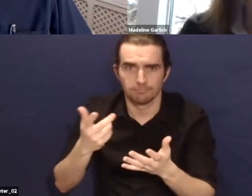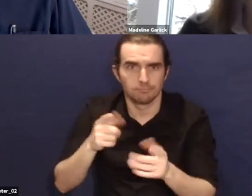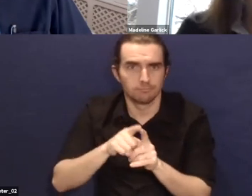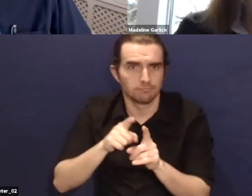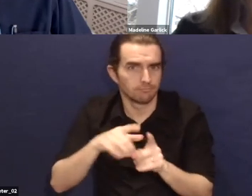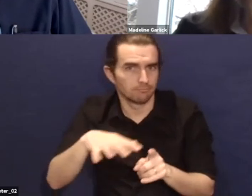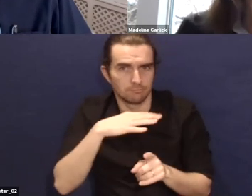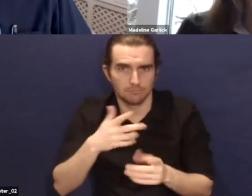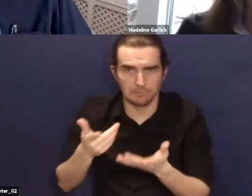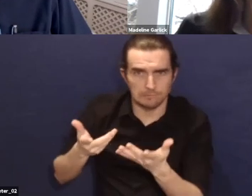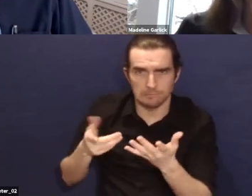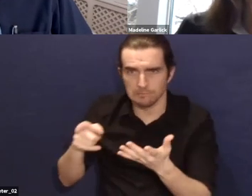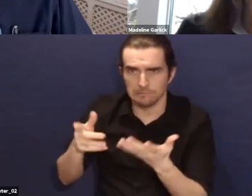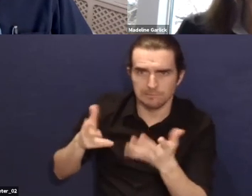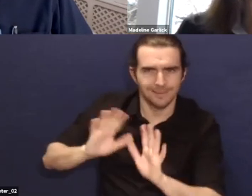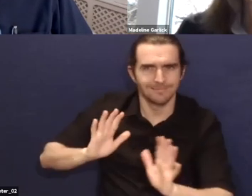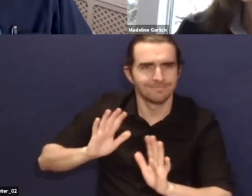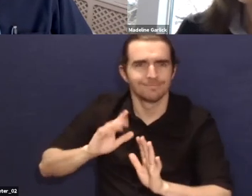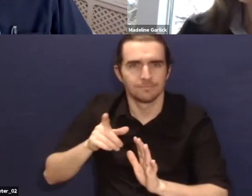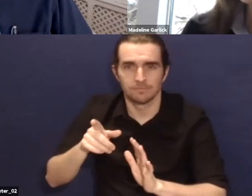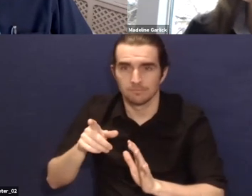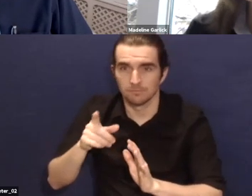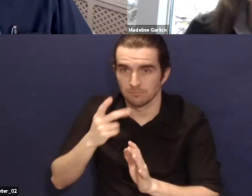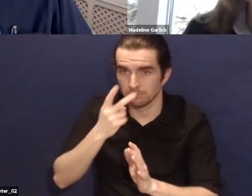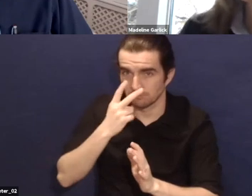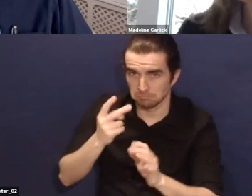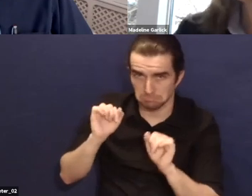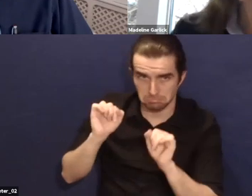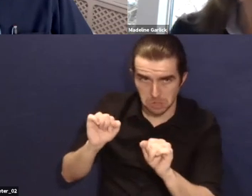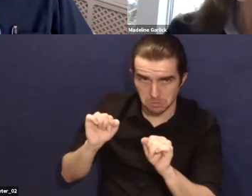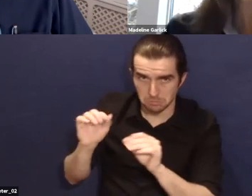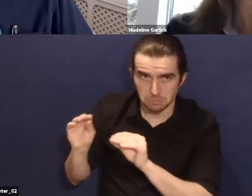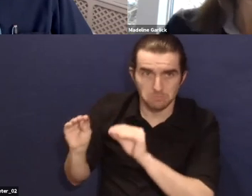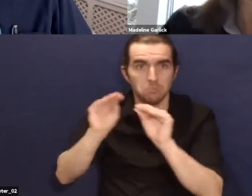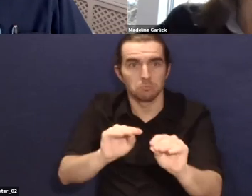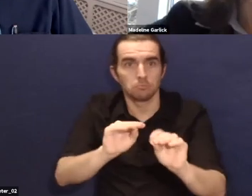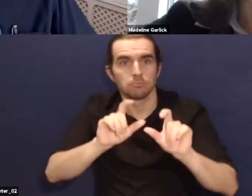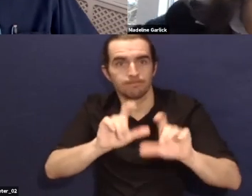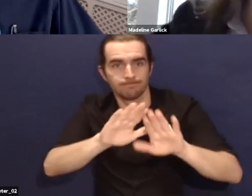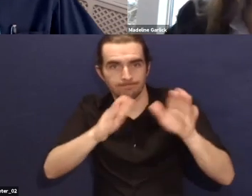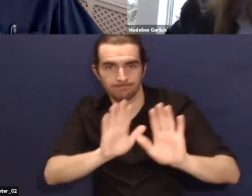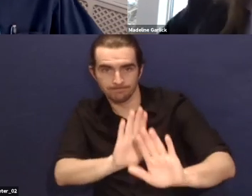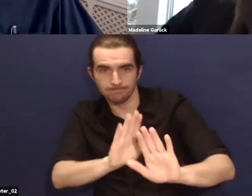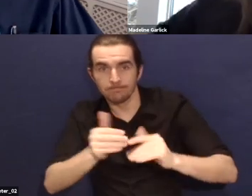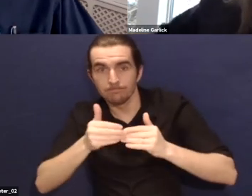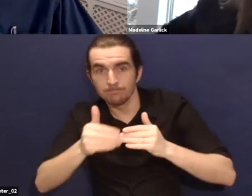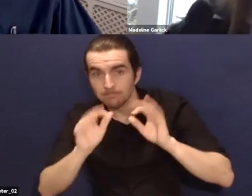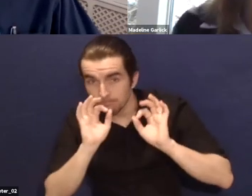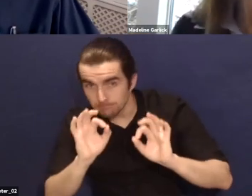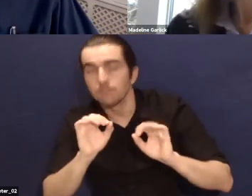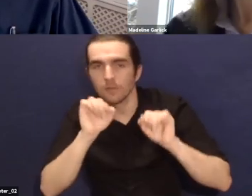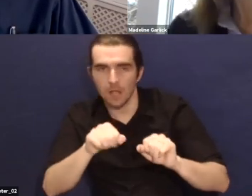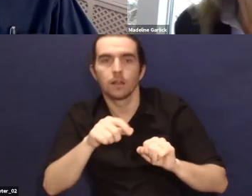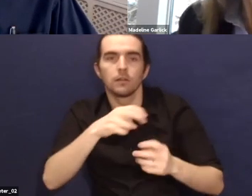facilities, in ways that have ensured that people who are in asylum